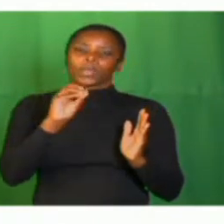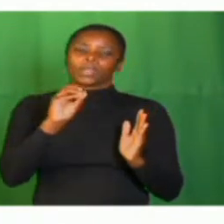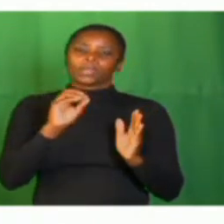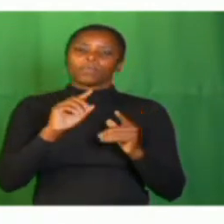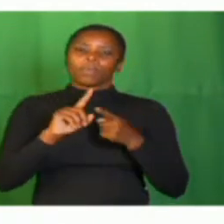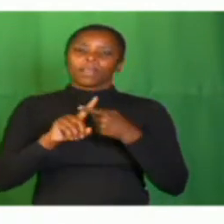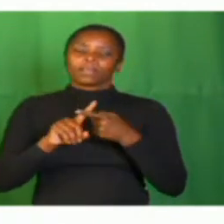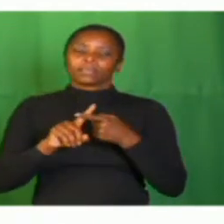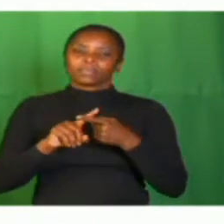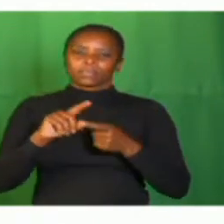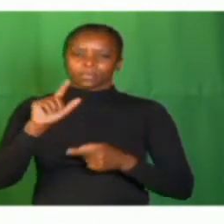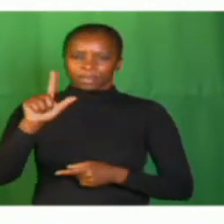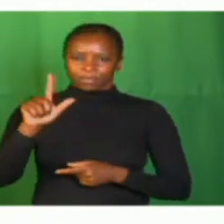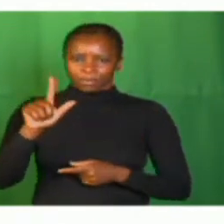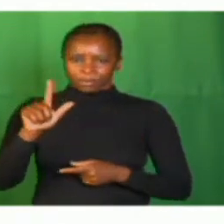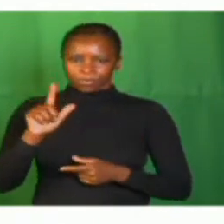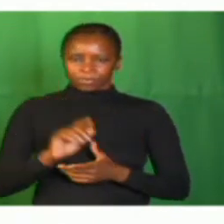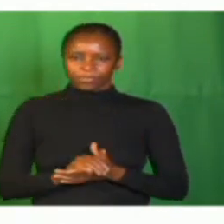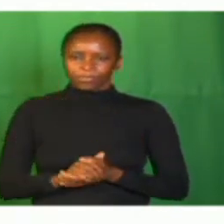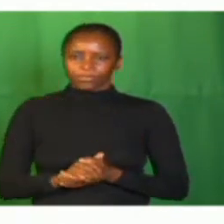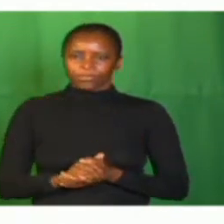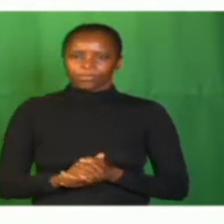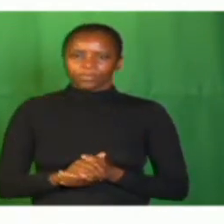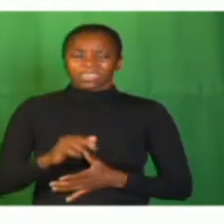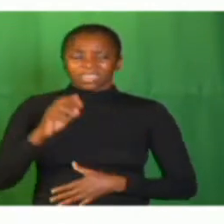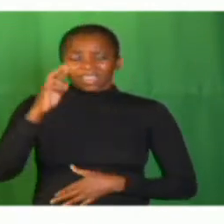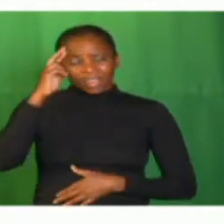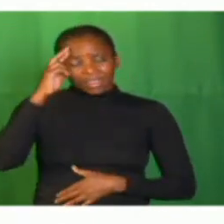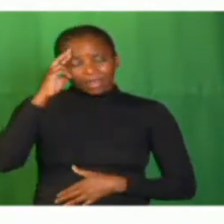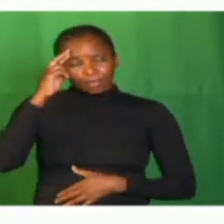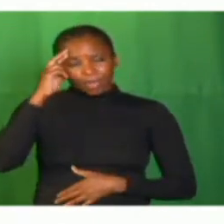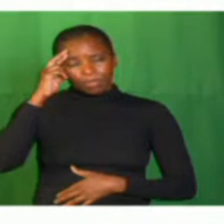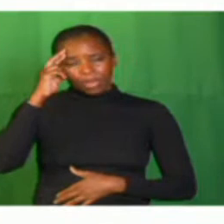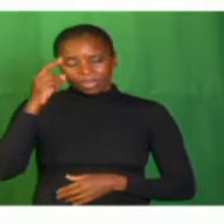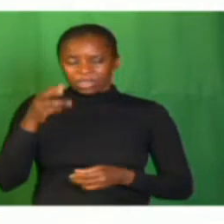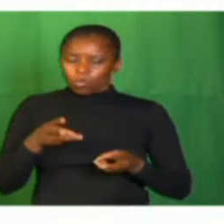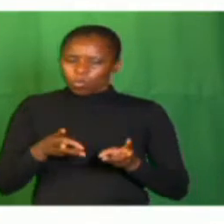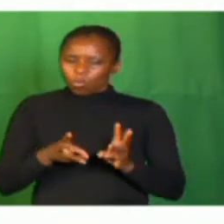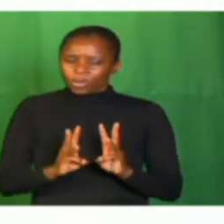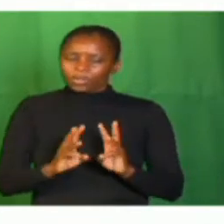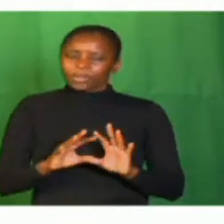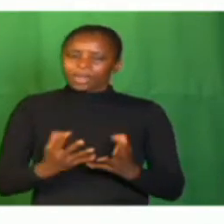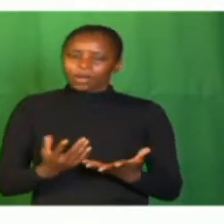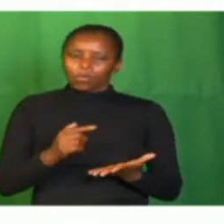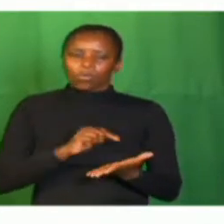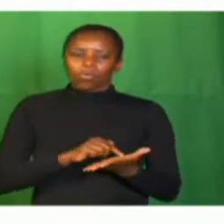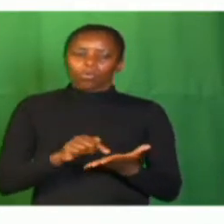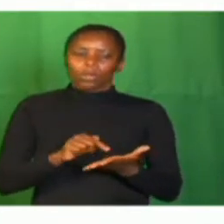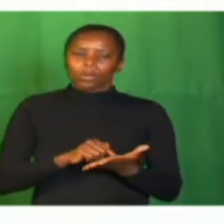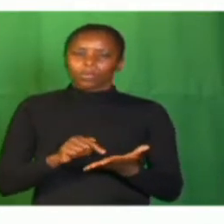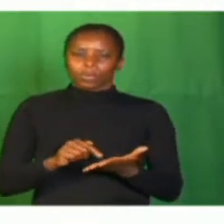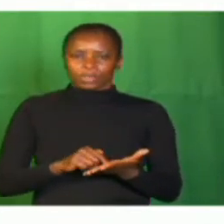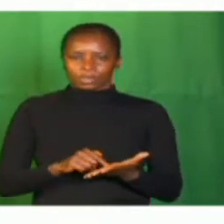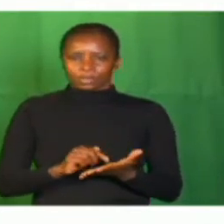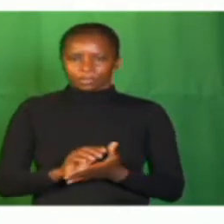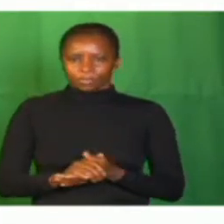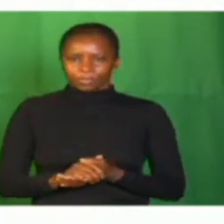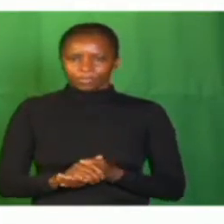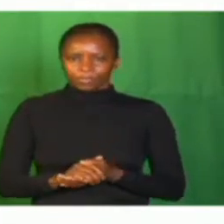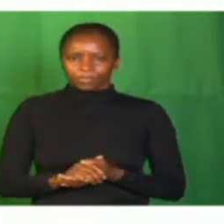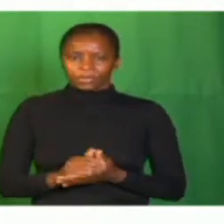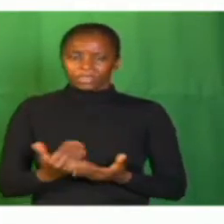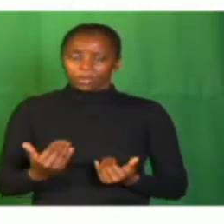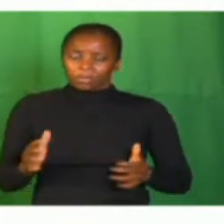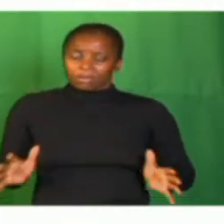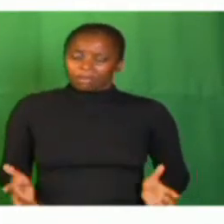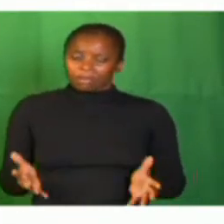7. I suppose you are going to remember both approaches, the order of operation and the distributive. But I would